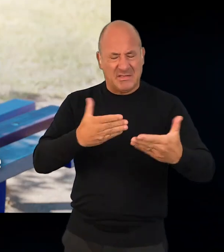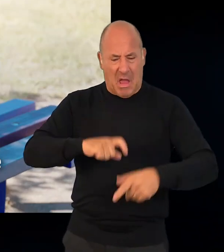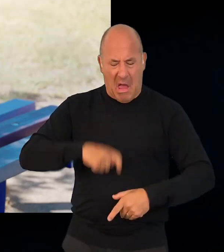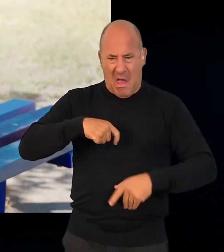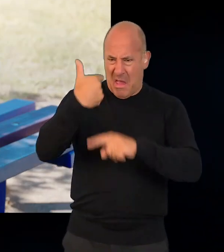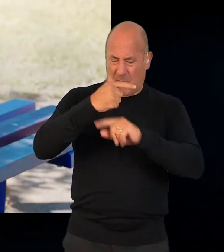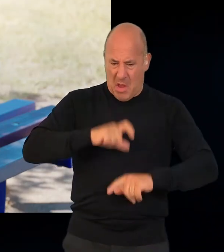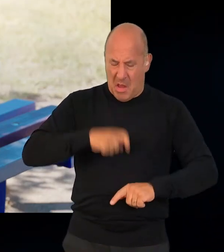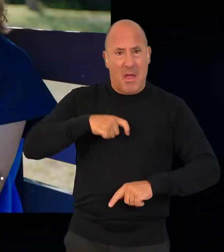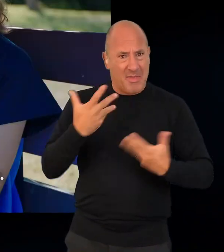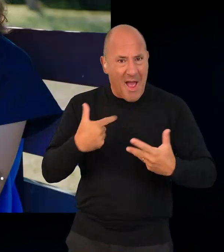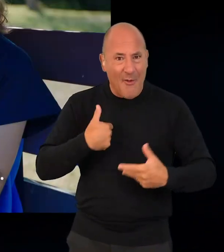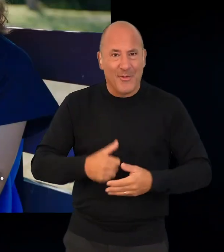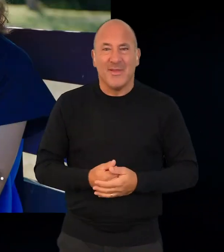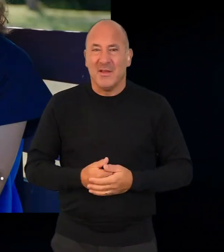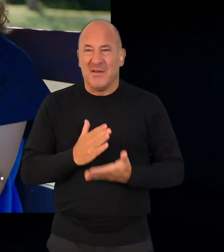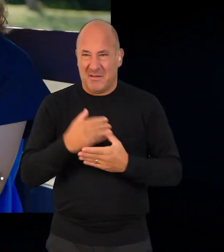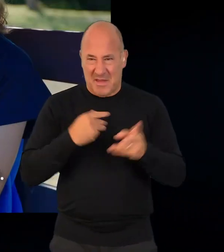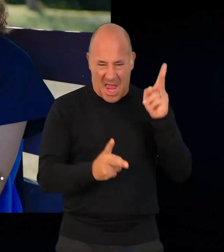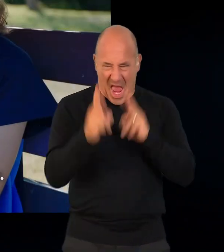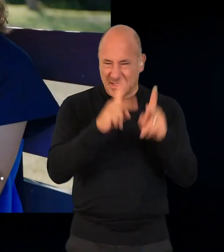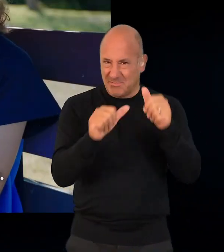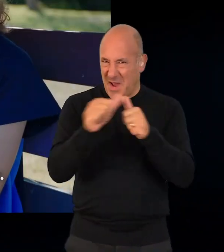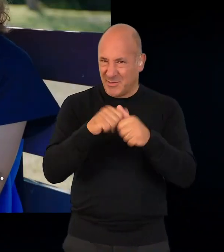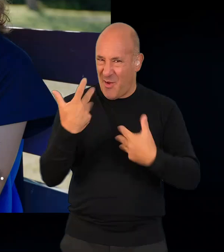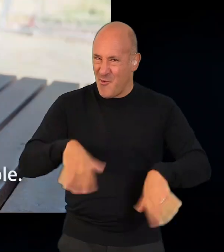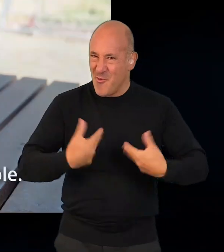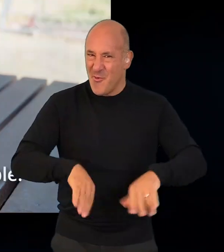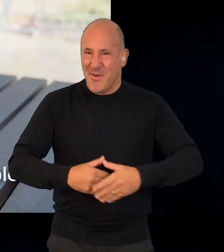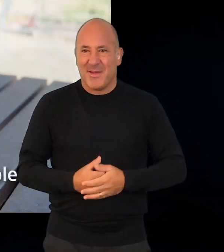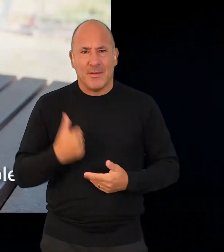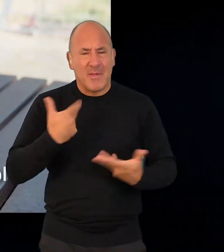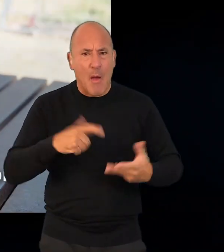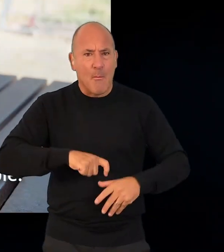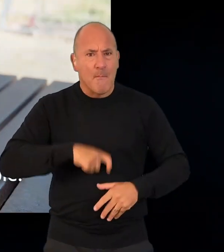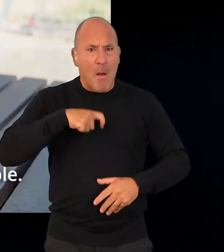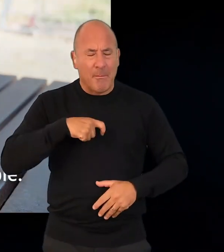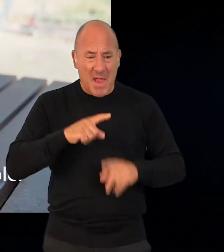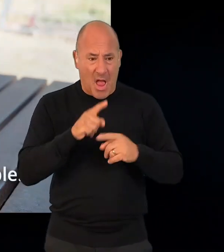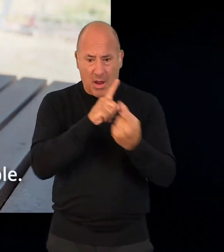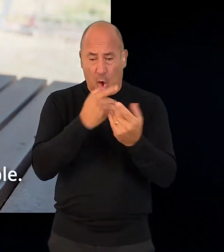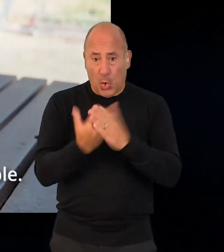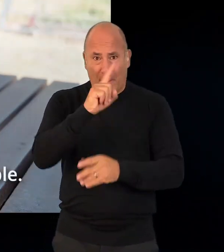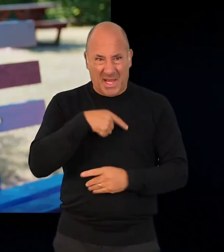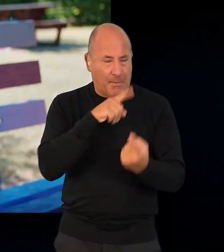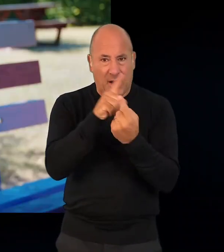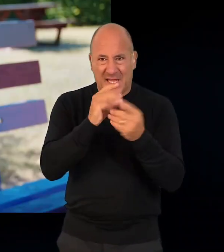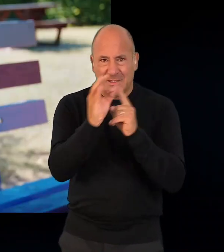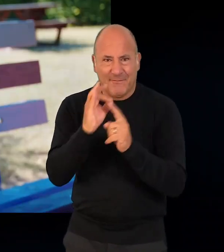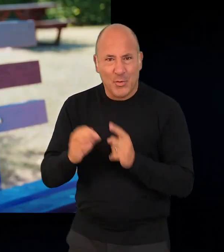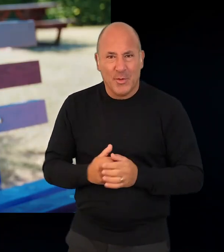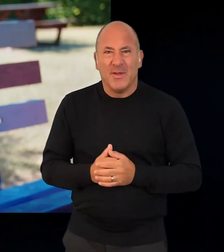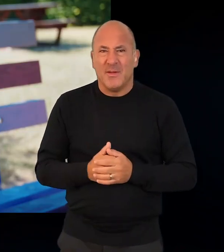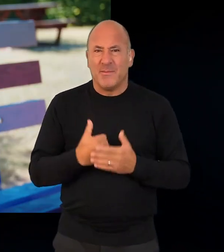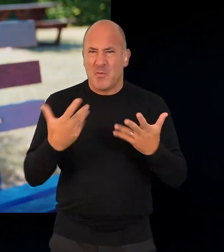being confident in front of this camera. I think definitely I can edit a lot better now. Being more confident, like interviewing new people. I think I've